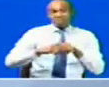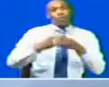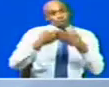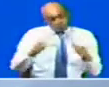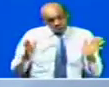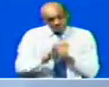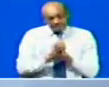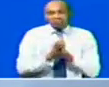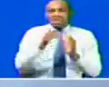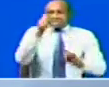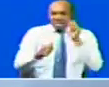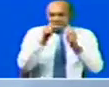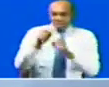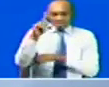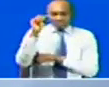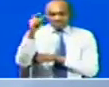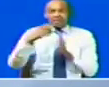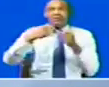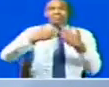Kinangop Dairy Limited Fino machine.